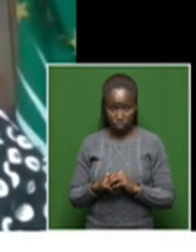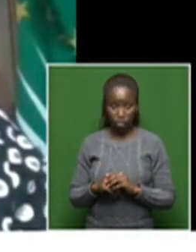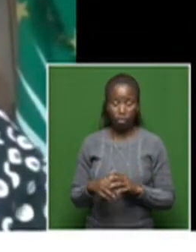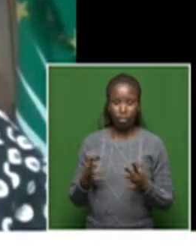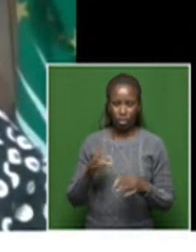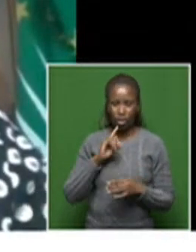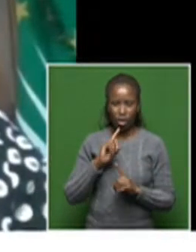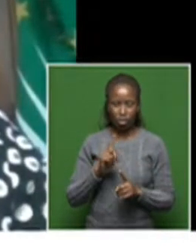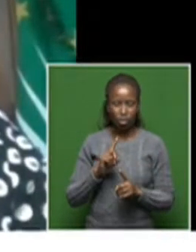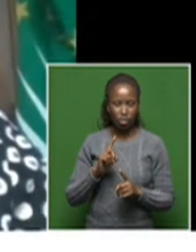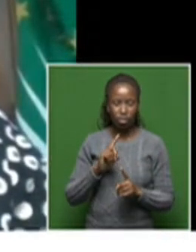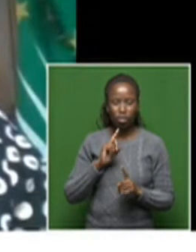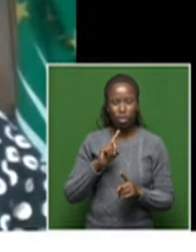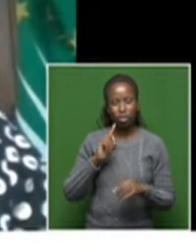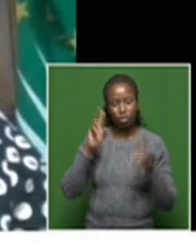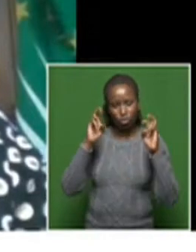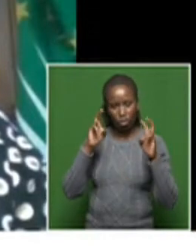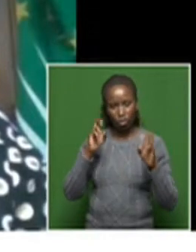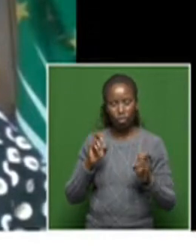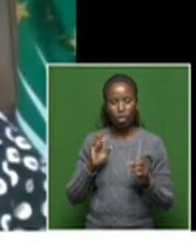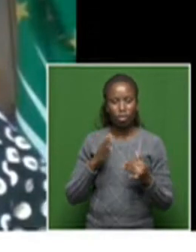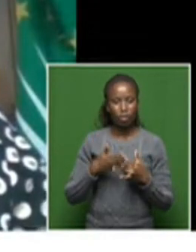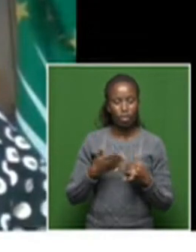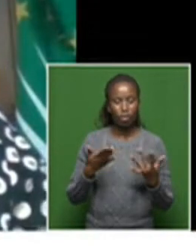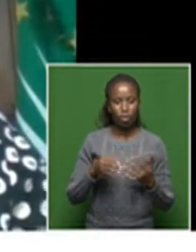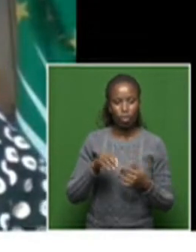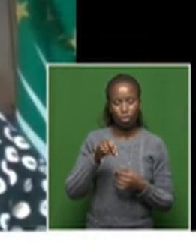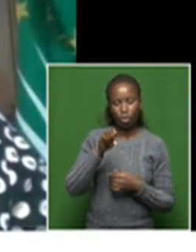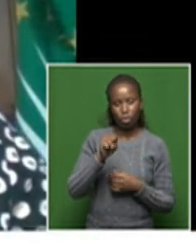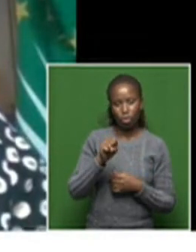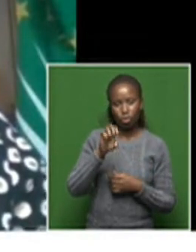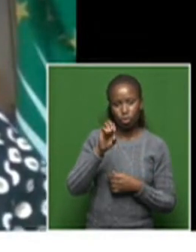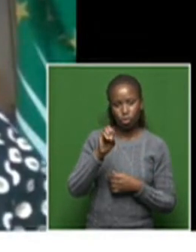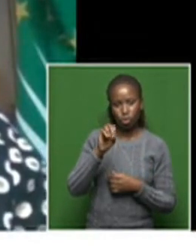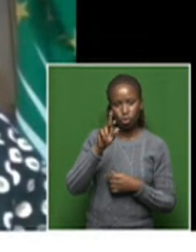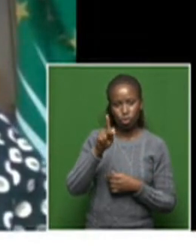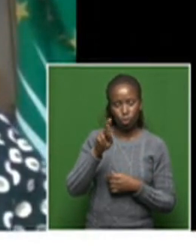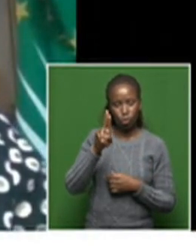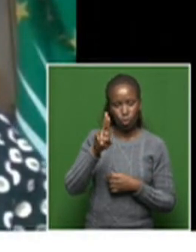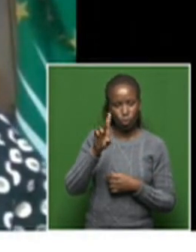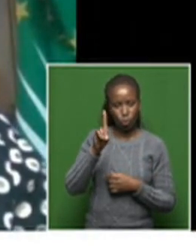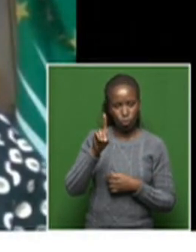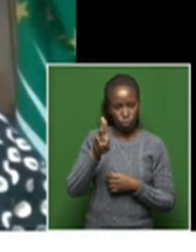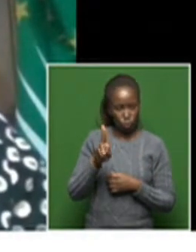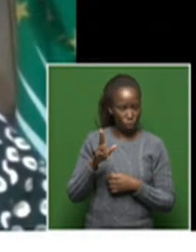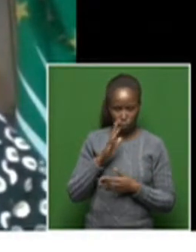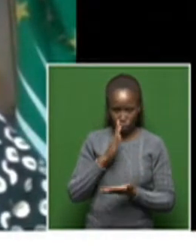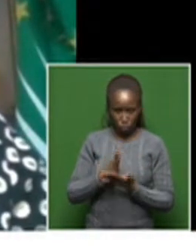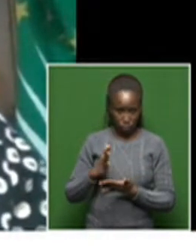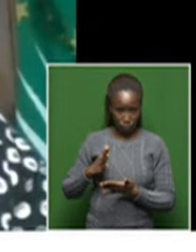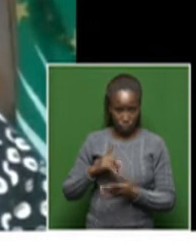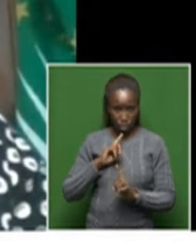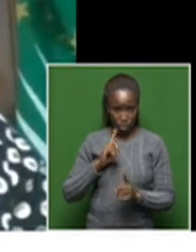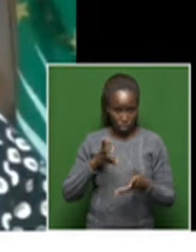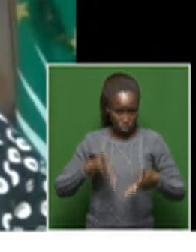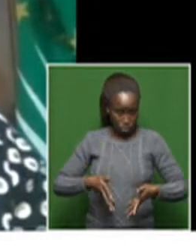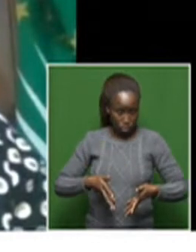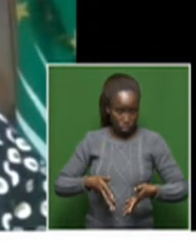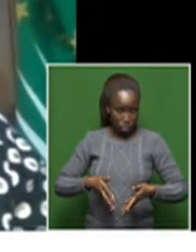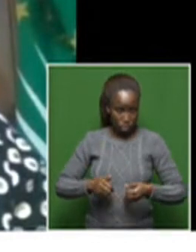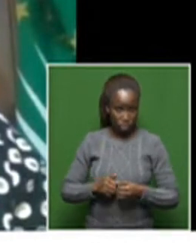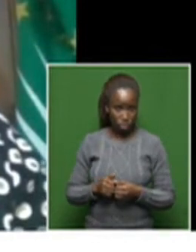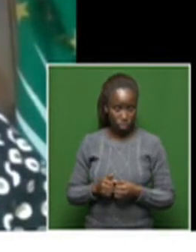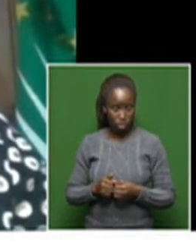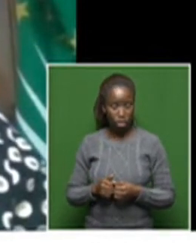issue of the intervention to Sokutu in the chat group. I don't know if you want me to say it directly here while I'm here. In terms of